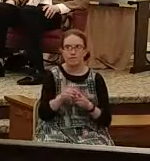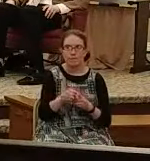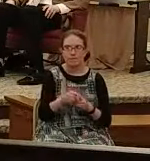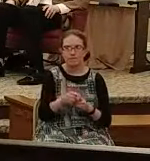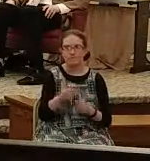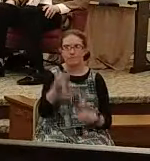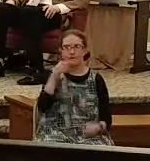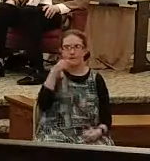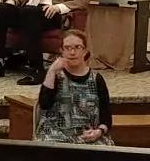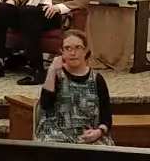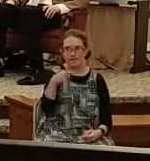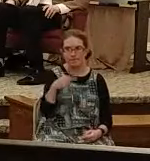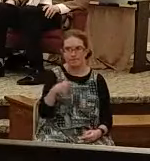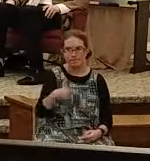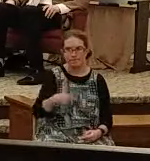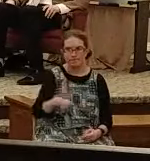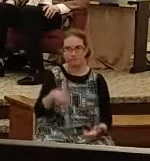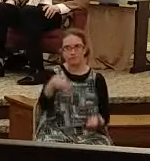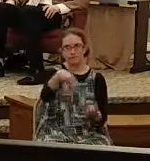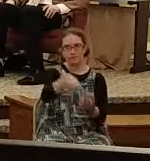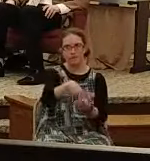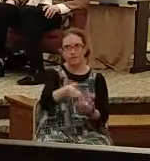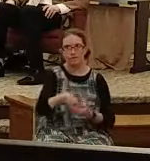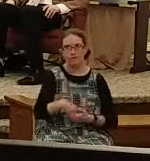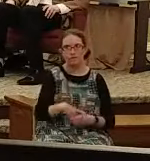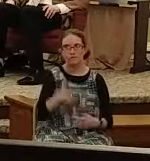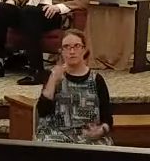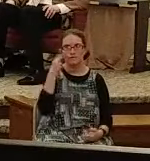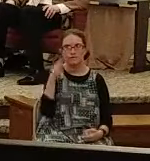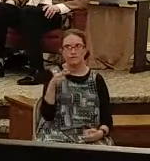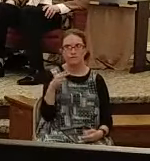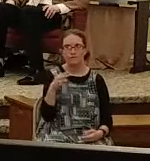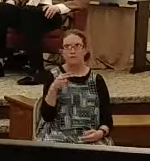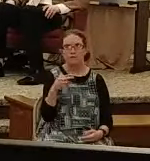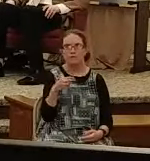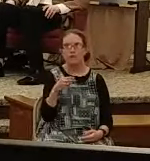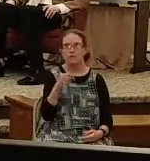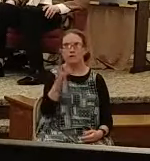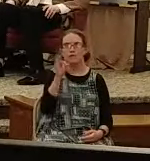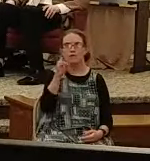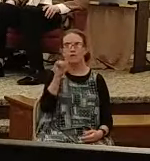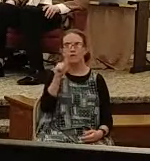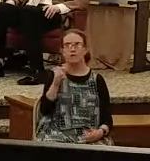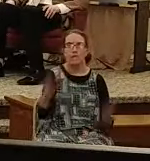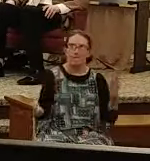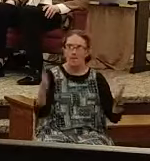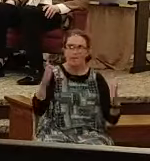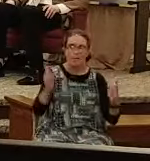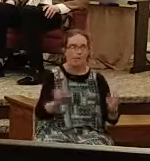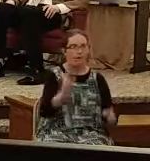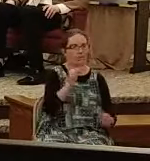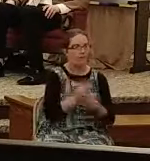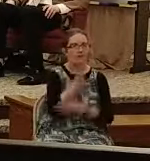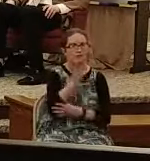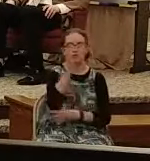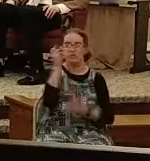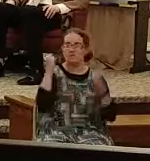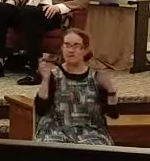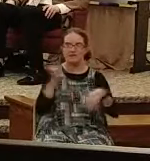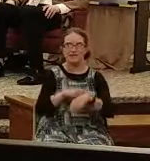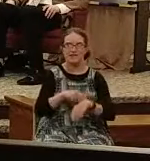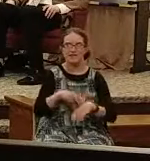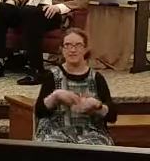say. And she stood there and she looked at that fruit. She had probably passed by that tree many times and